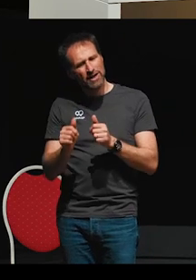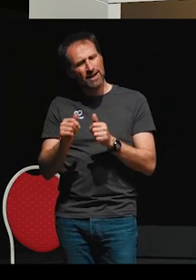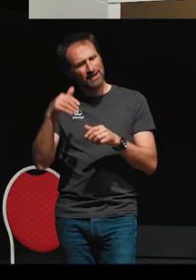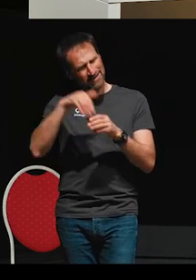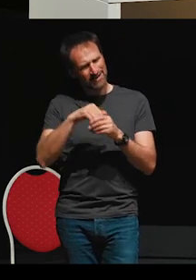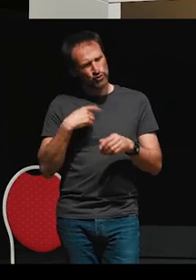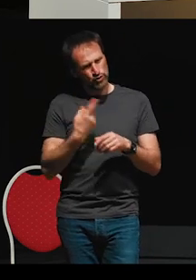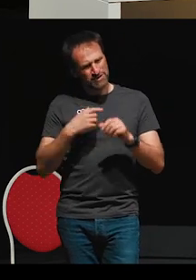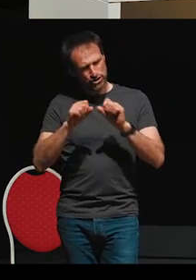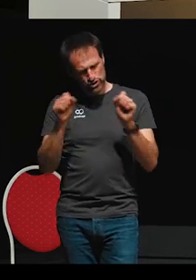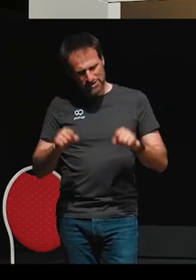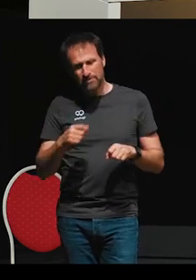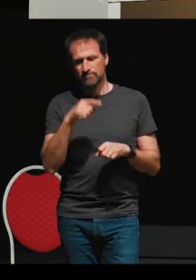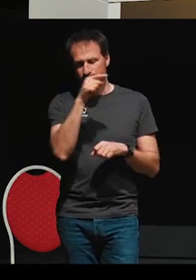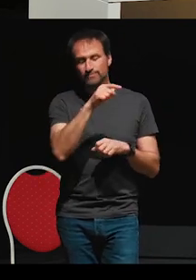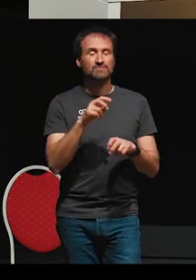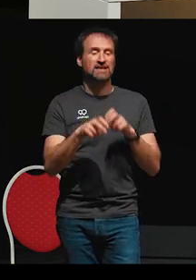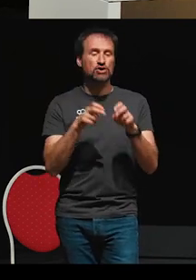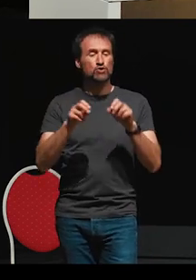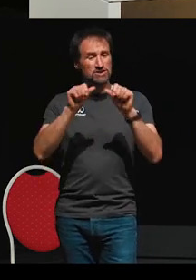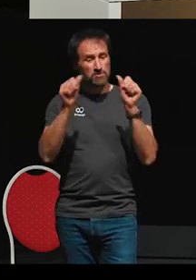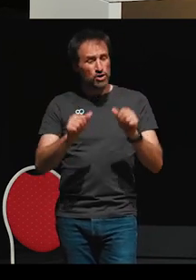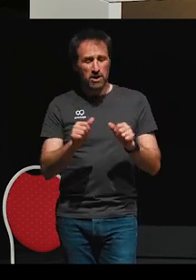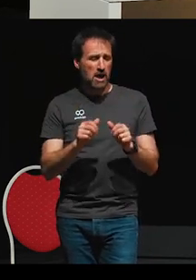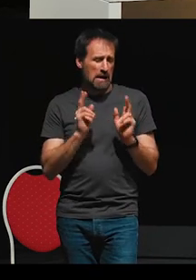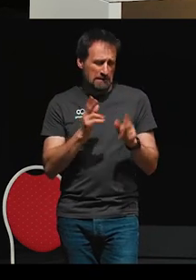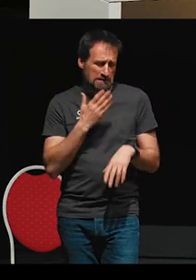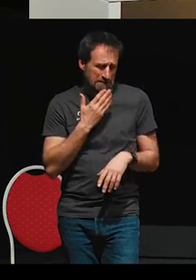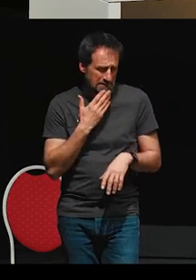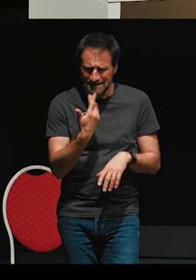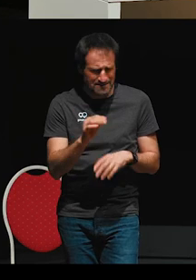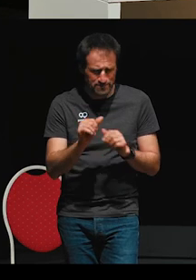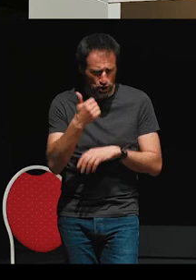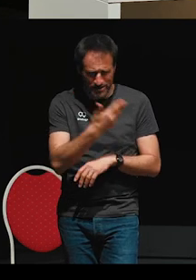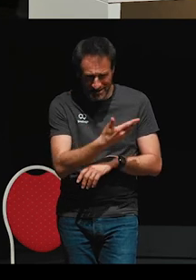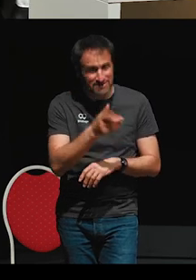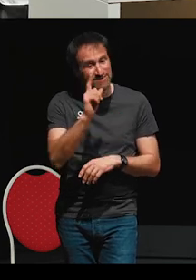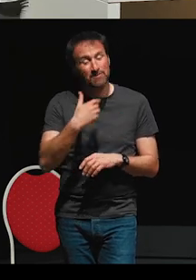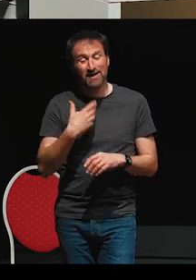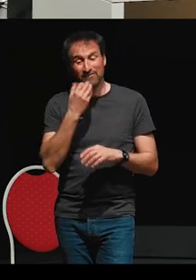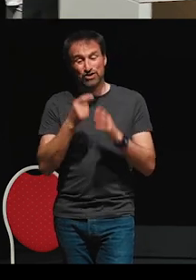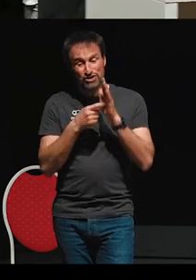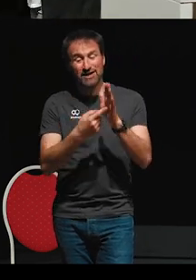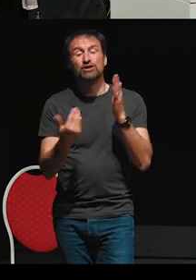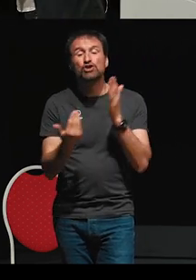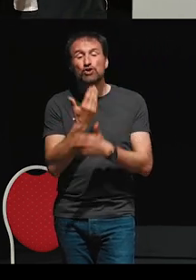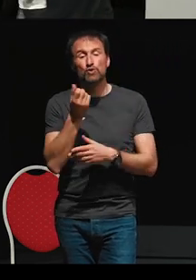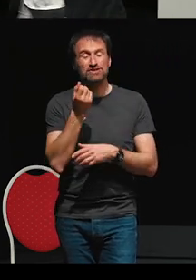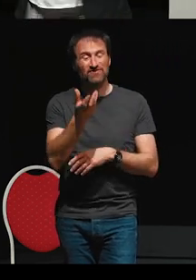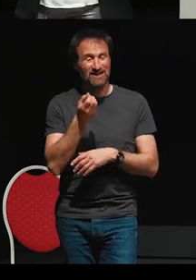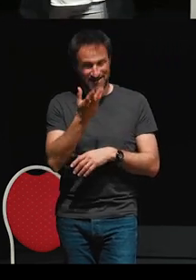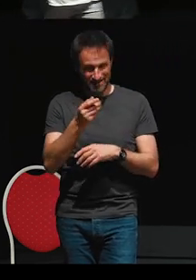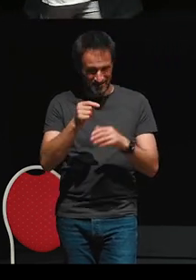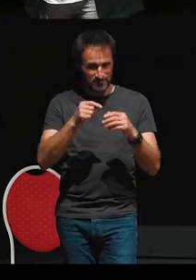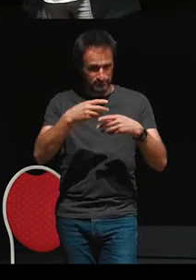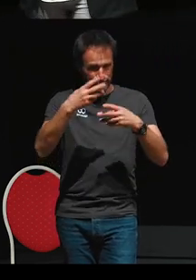just a user model? Really, really nothing special about it. But I want to show you the newsfeed model. The newsfeed model is